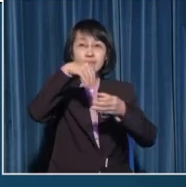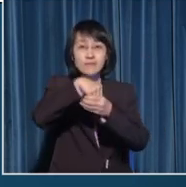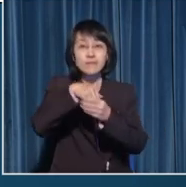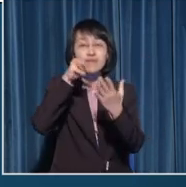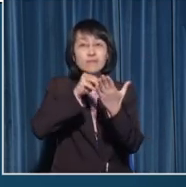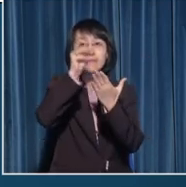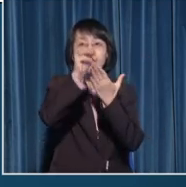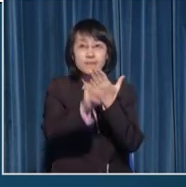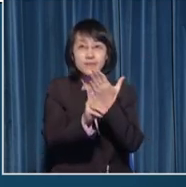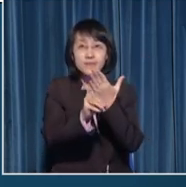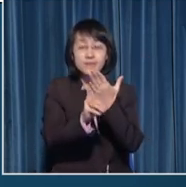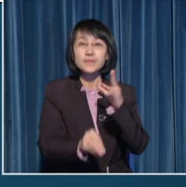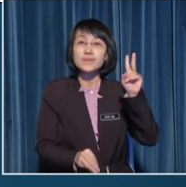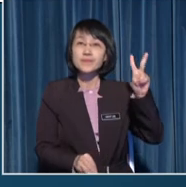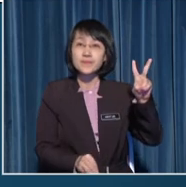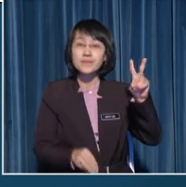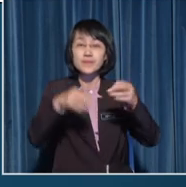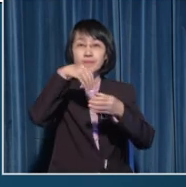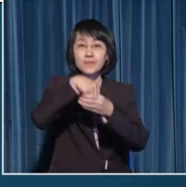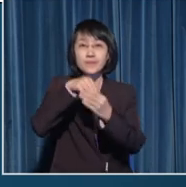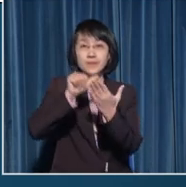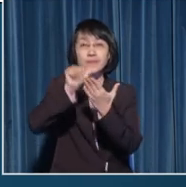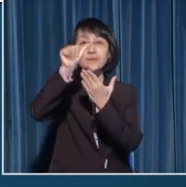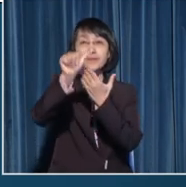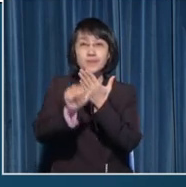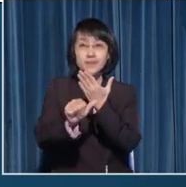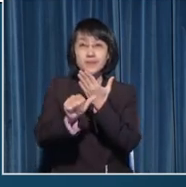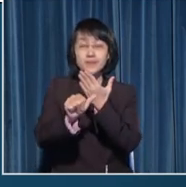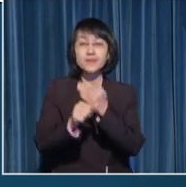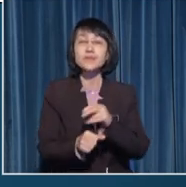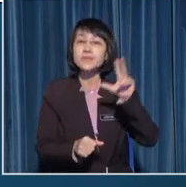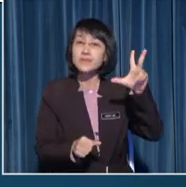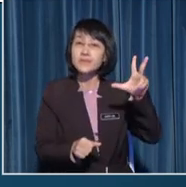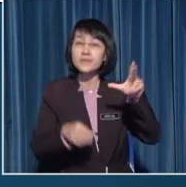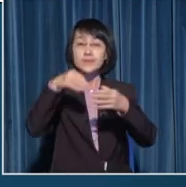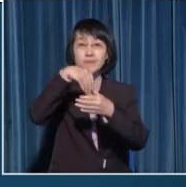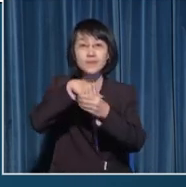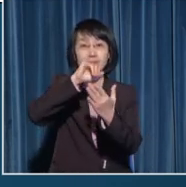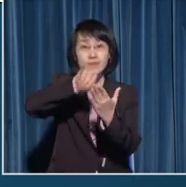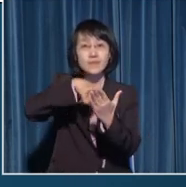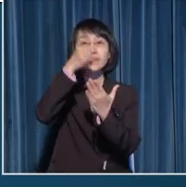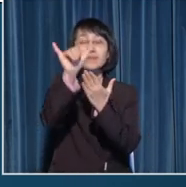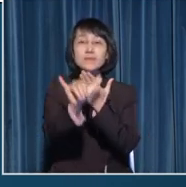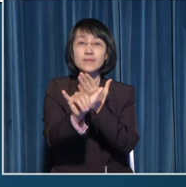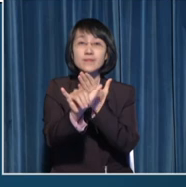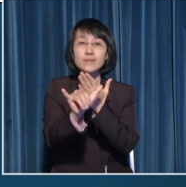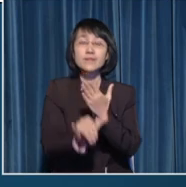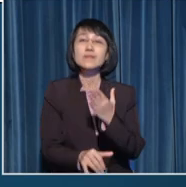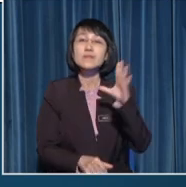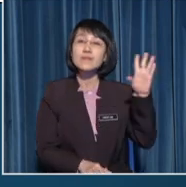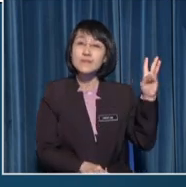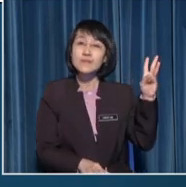March, 2 in April, 3 in July, and